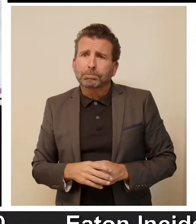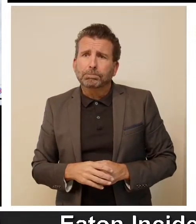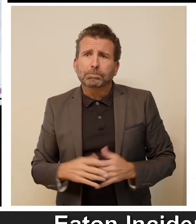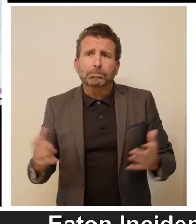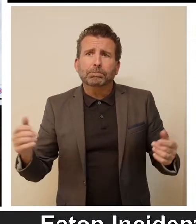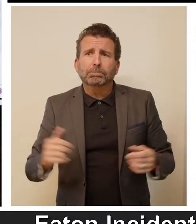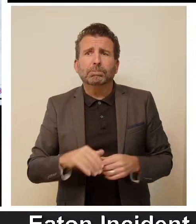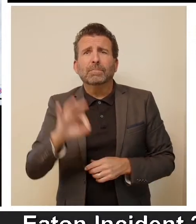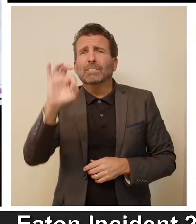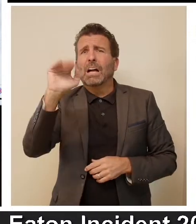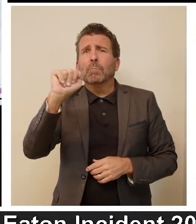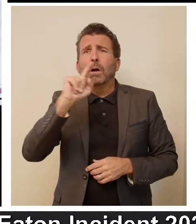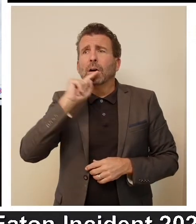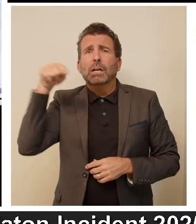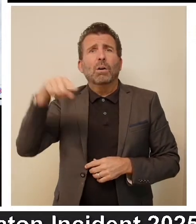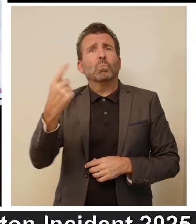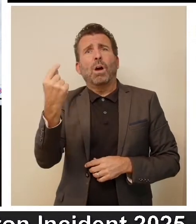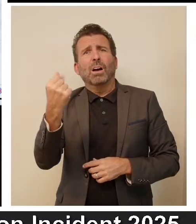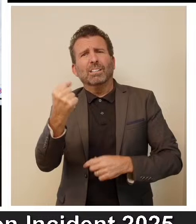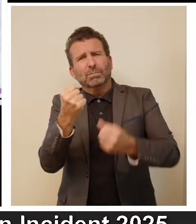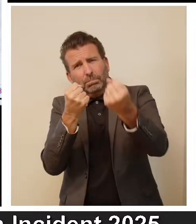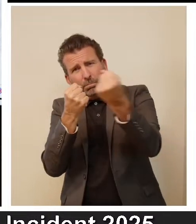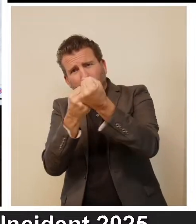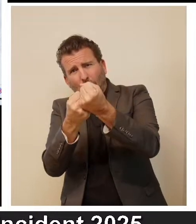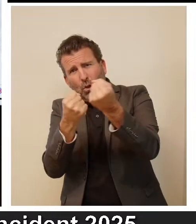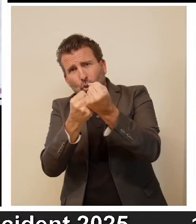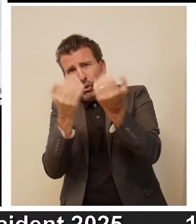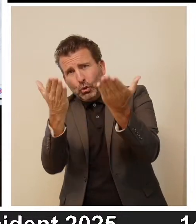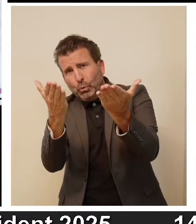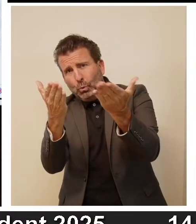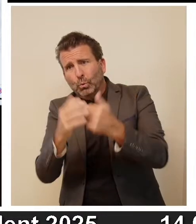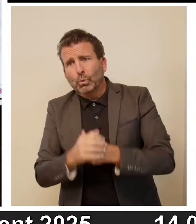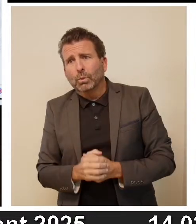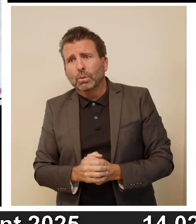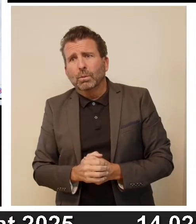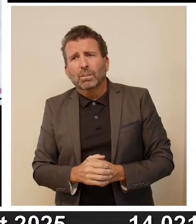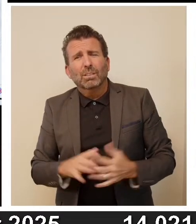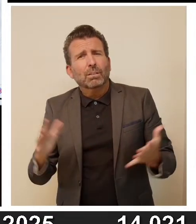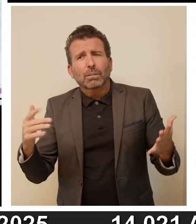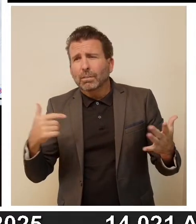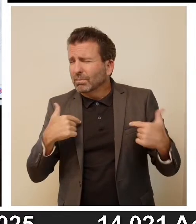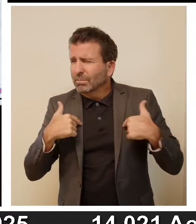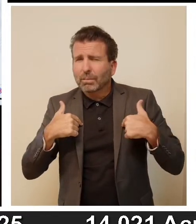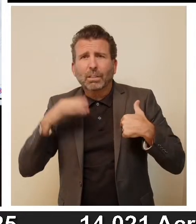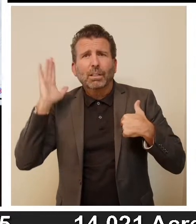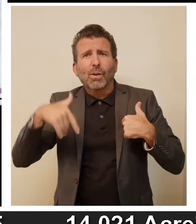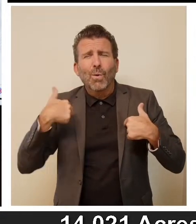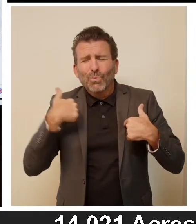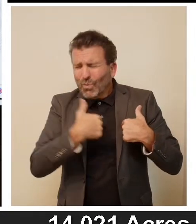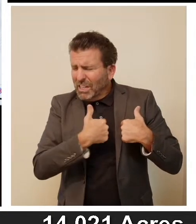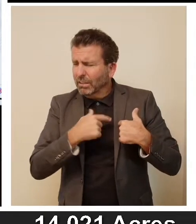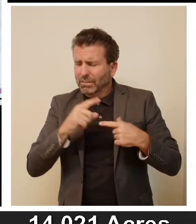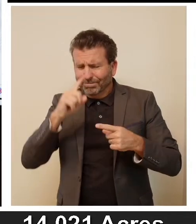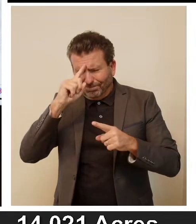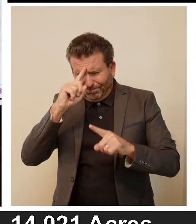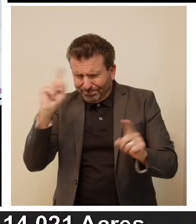We will still be on the ground. We are committed to working this disaster and helping this community and the people recover.